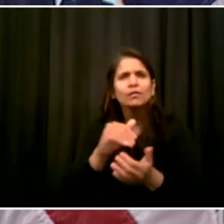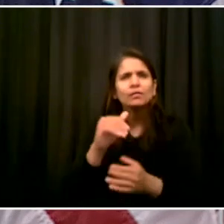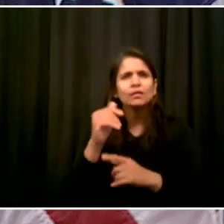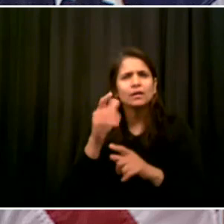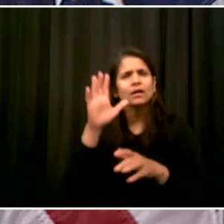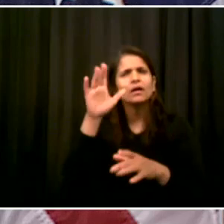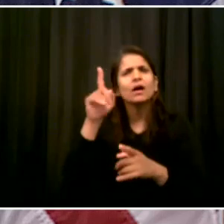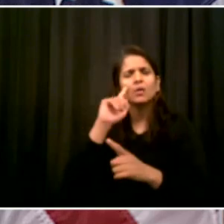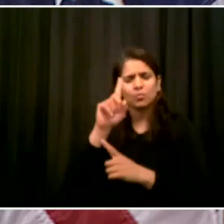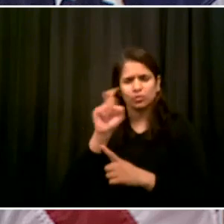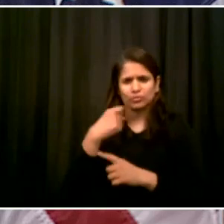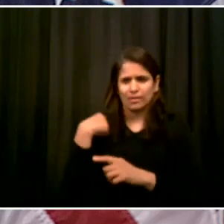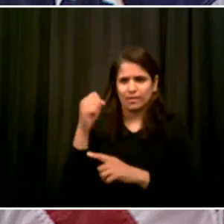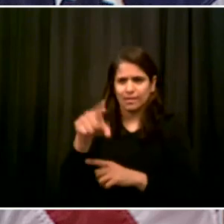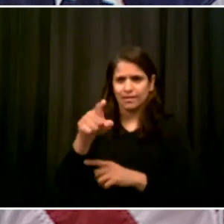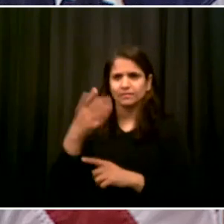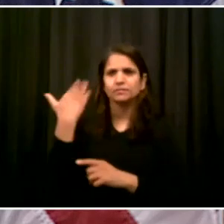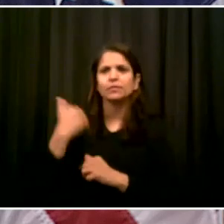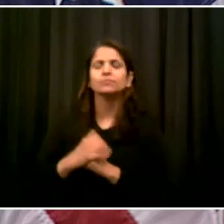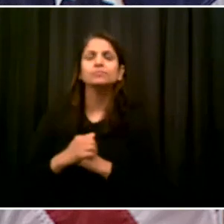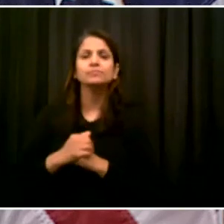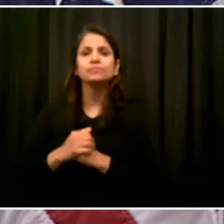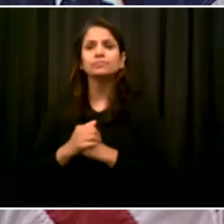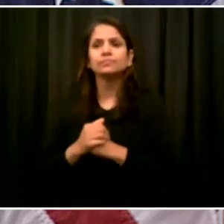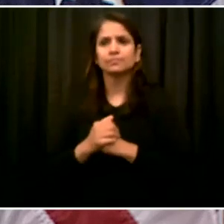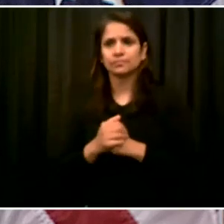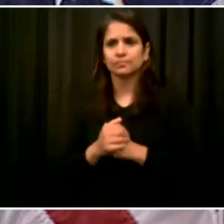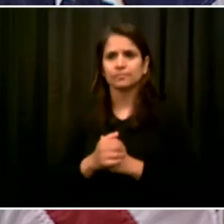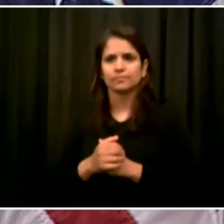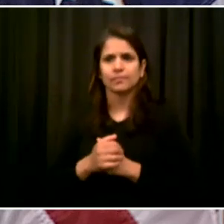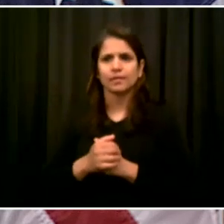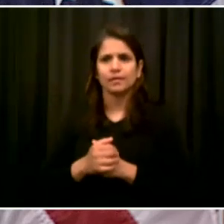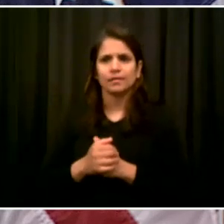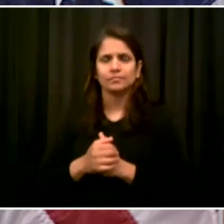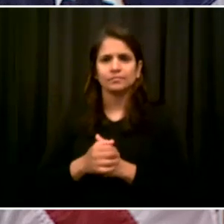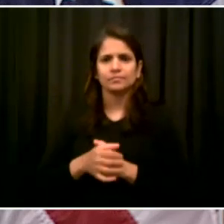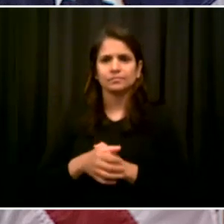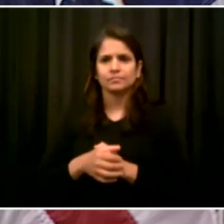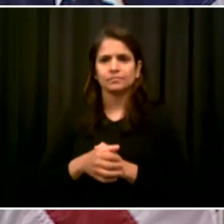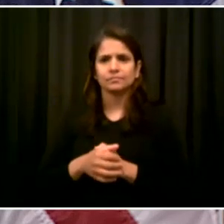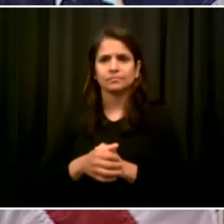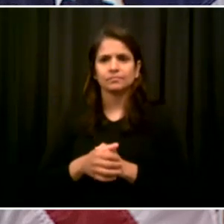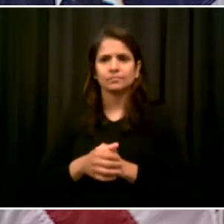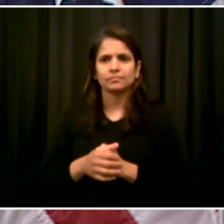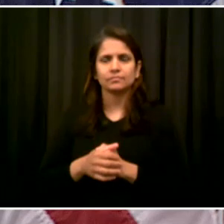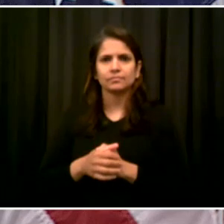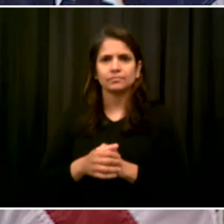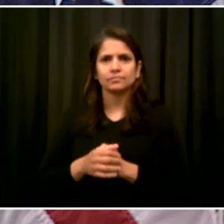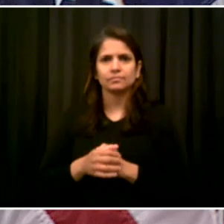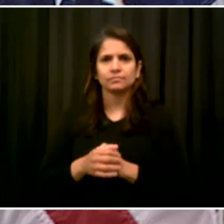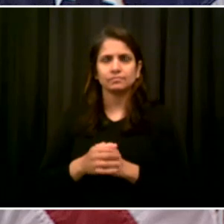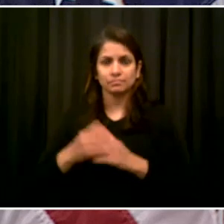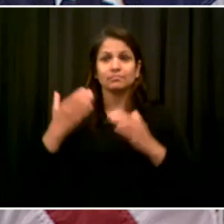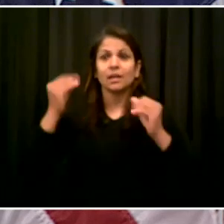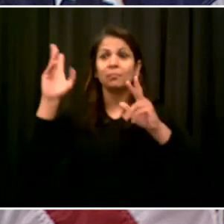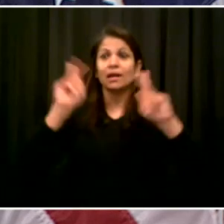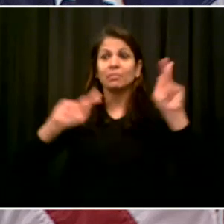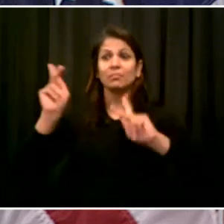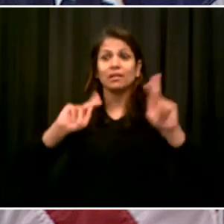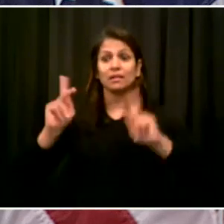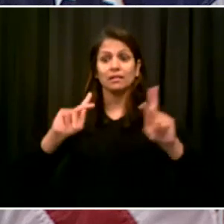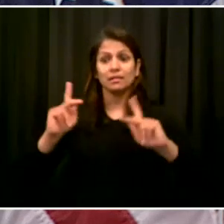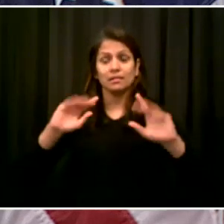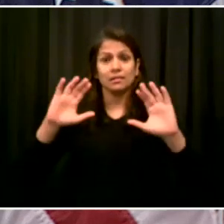for a $1 billion cut in the NYPD budget? That's number one. And